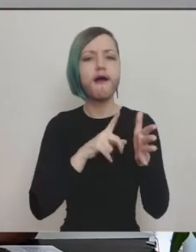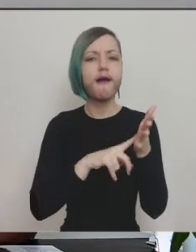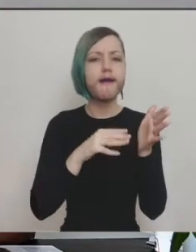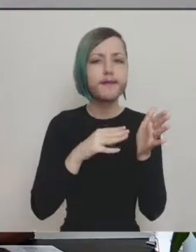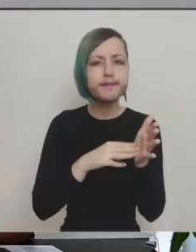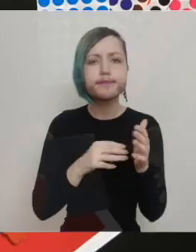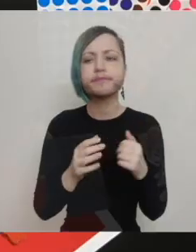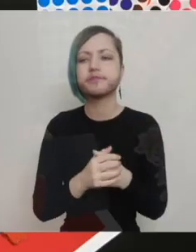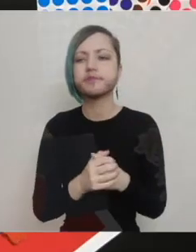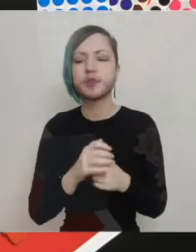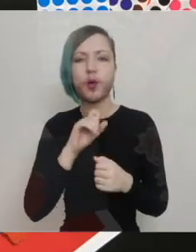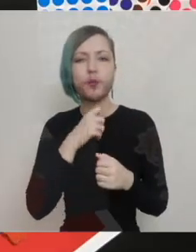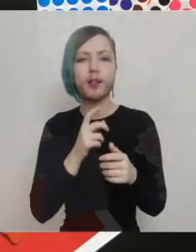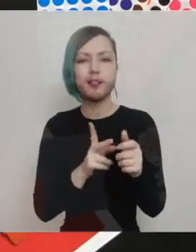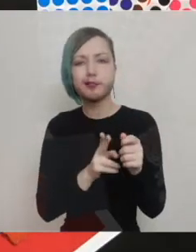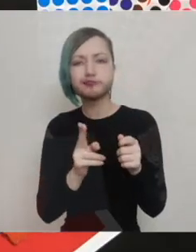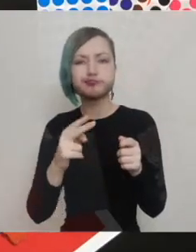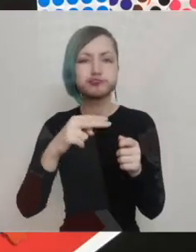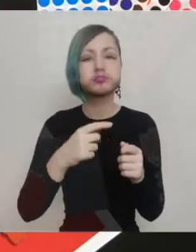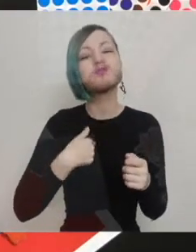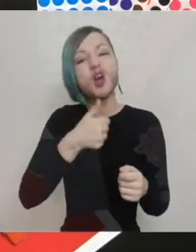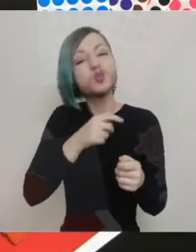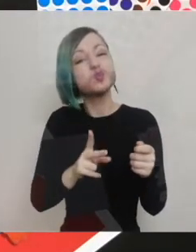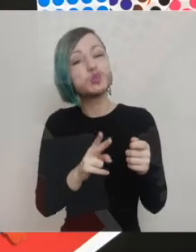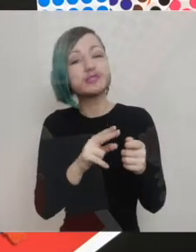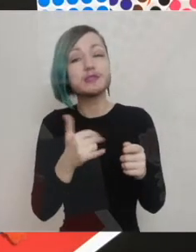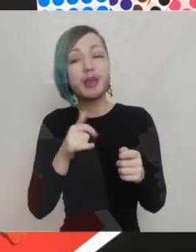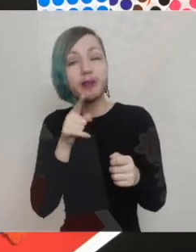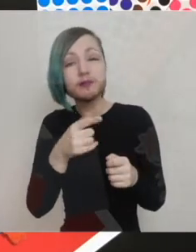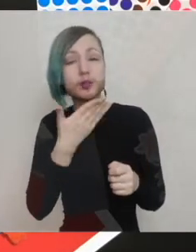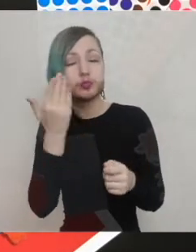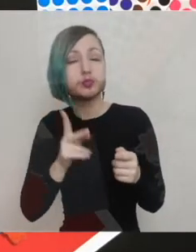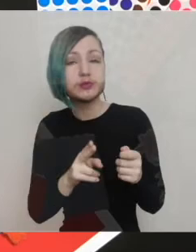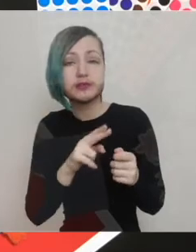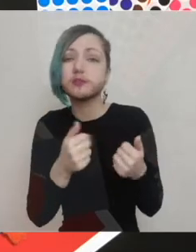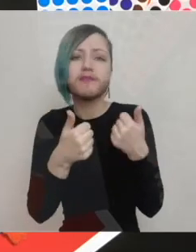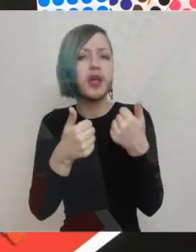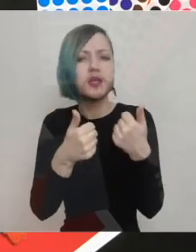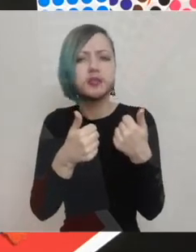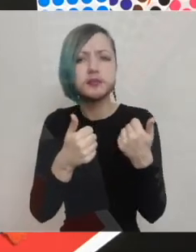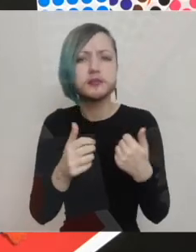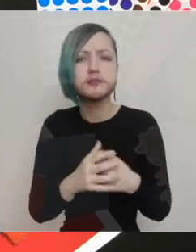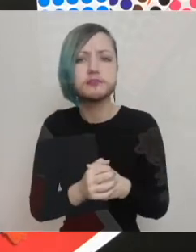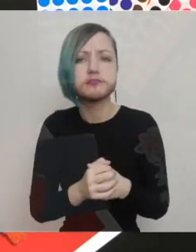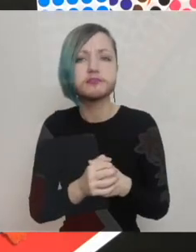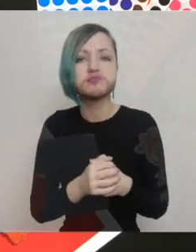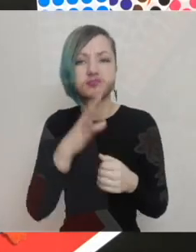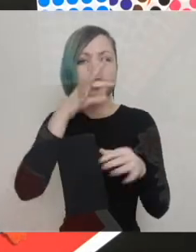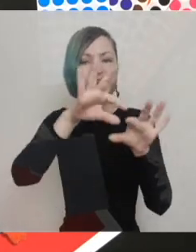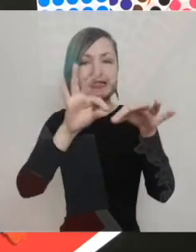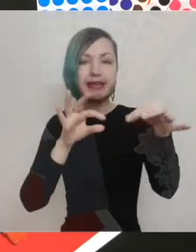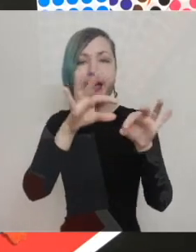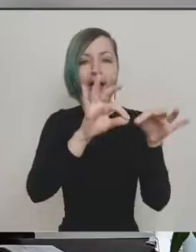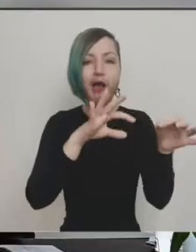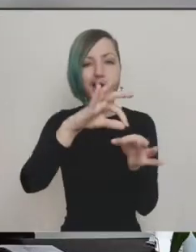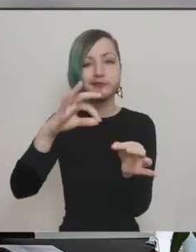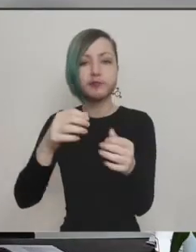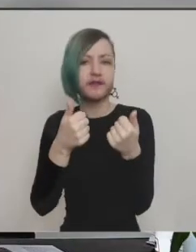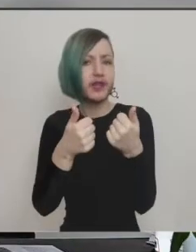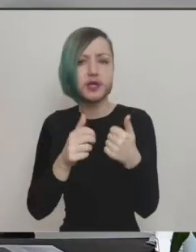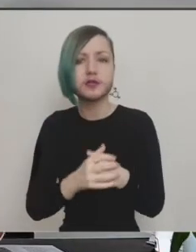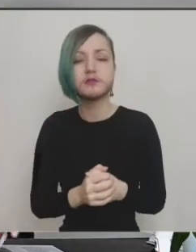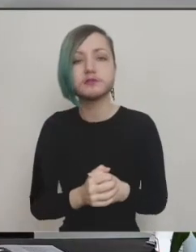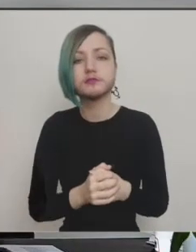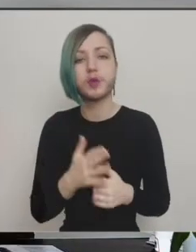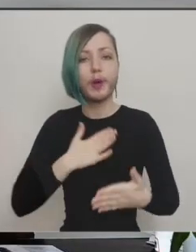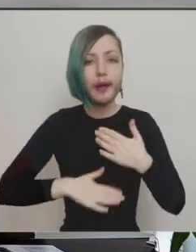So I'm going to pull up that word. I'm going to use scissors. You may not have scissors, which is fine. Just tear the word out that you connect with. So calm. We've